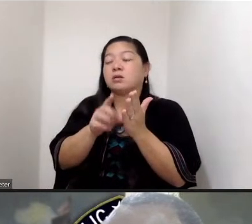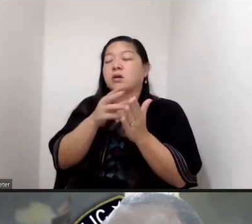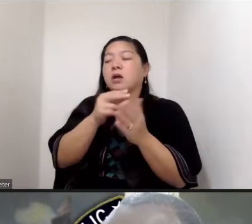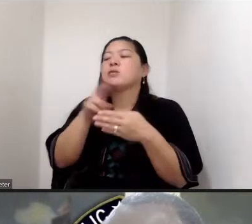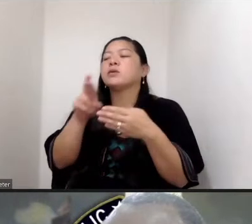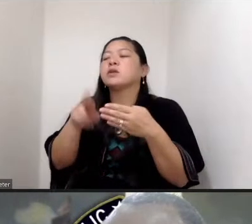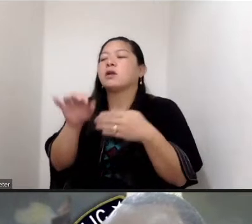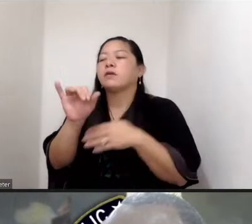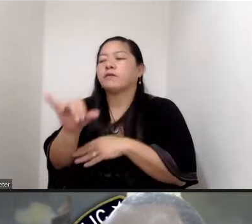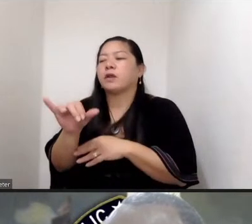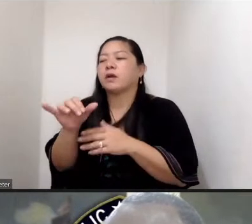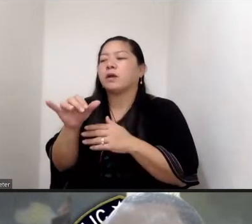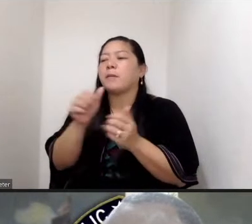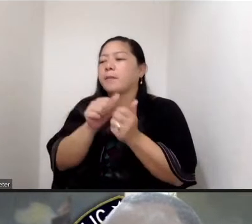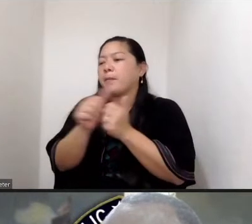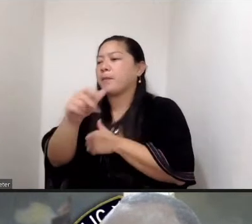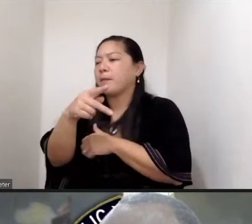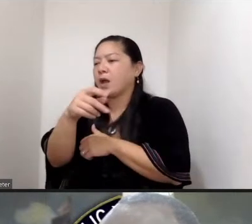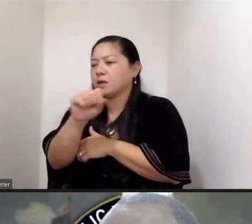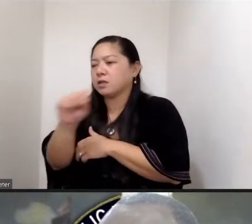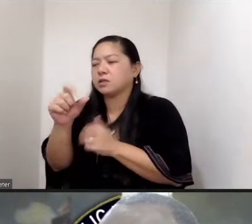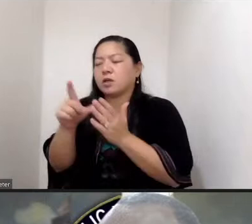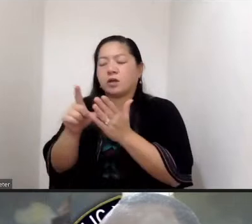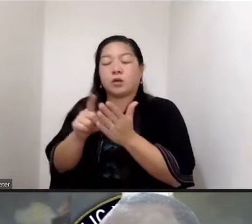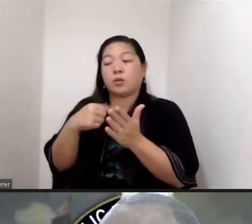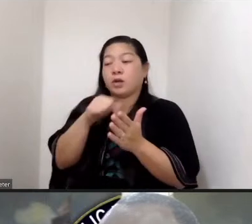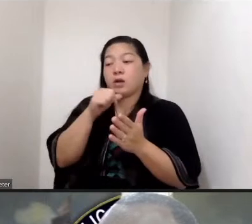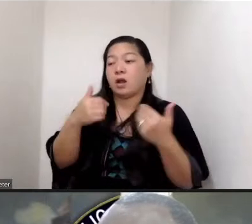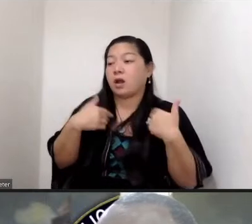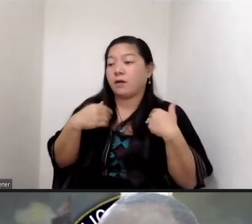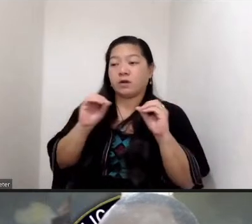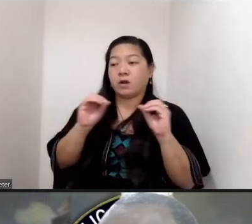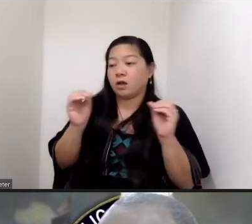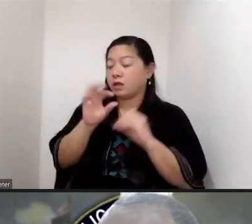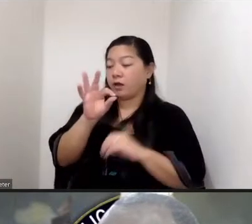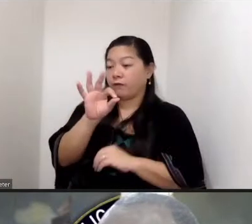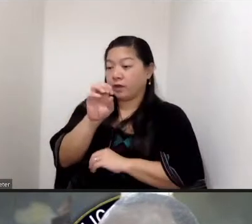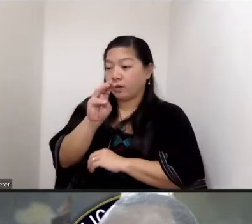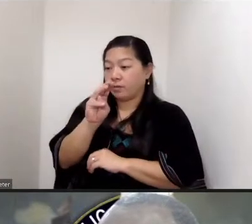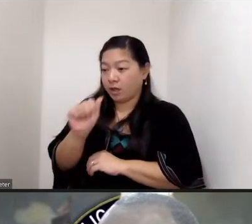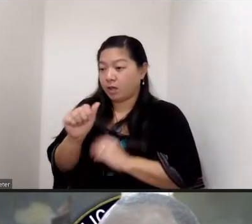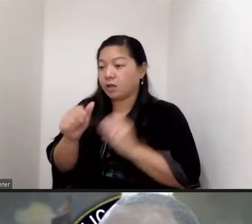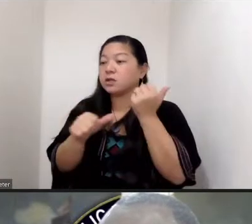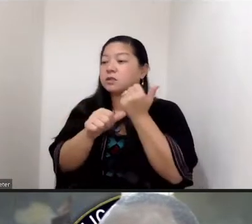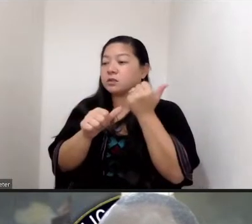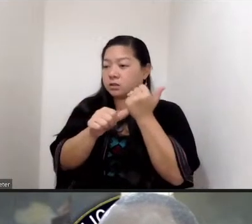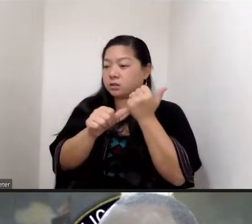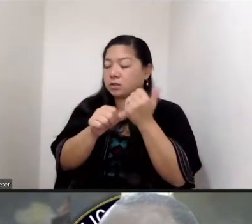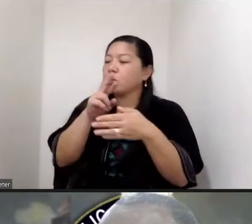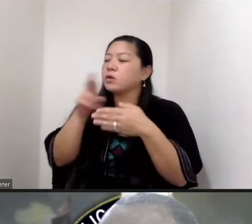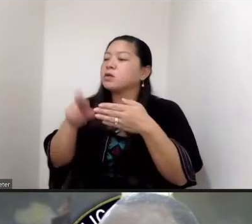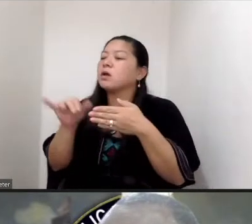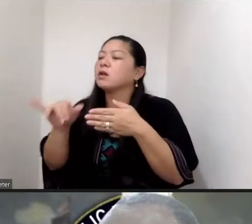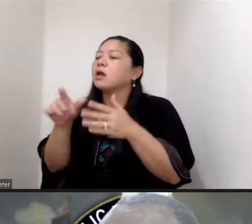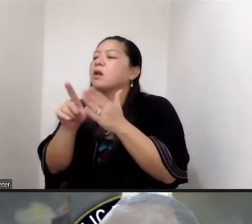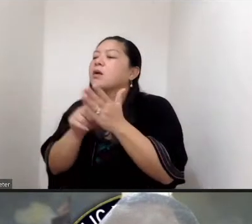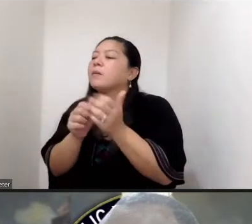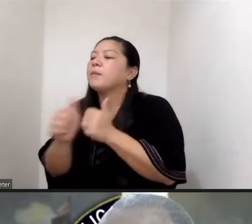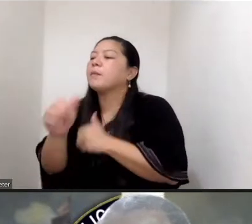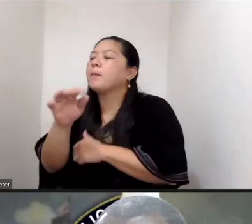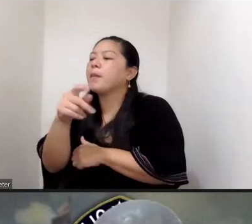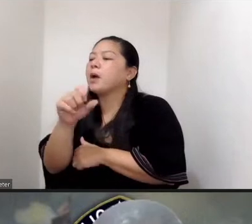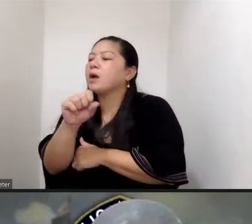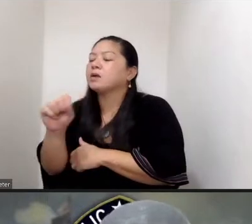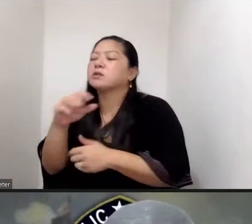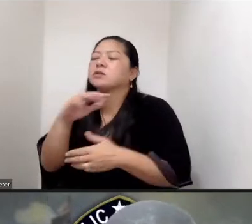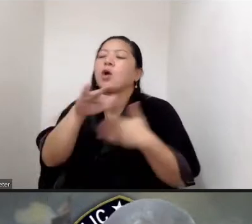that, we don't have any more FEMA assistance. As a result of that, all the